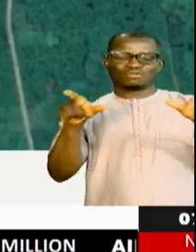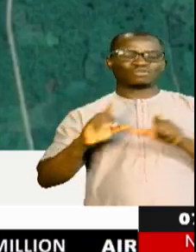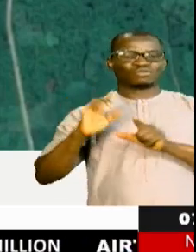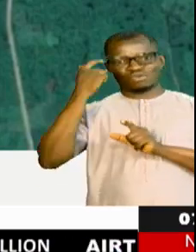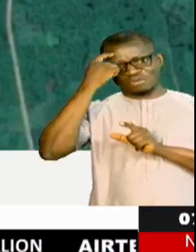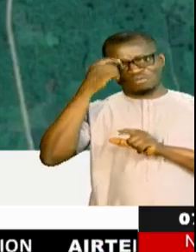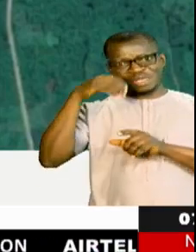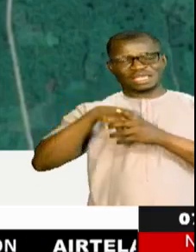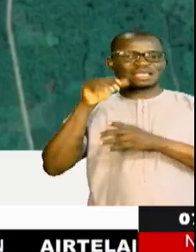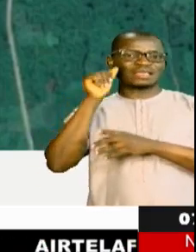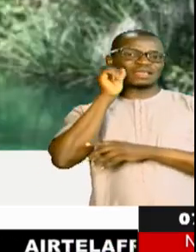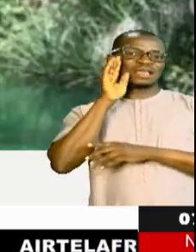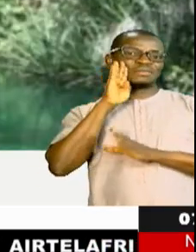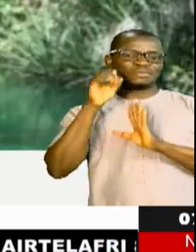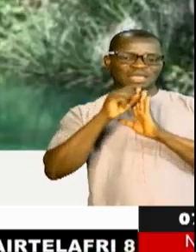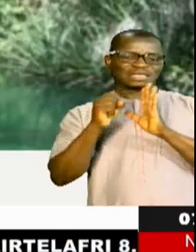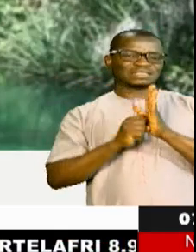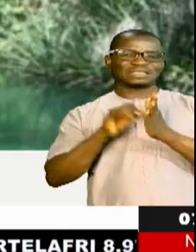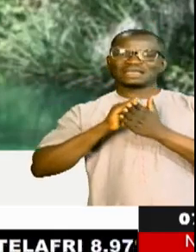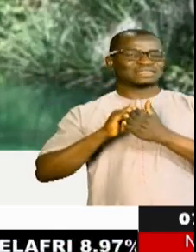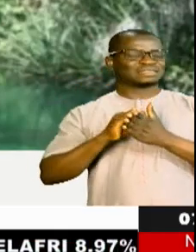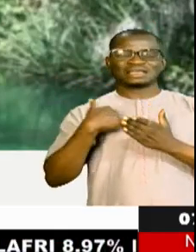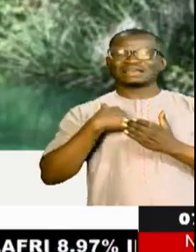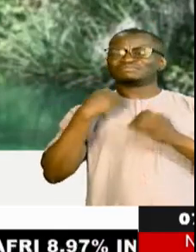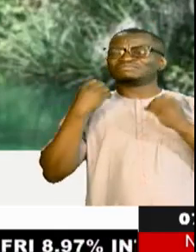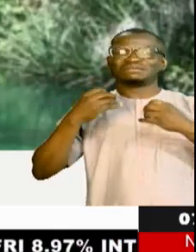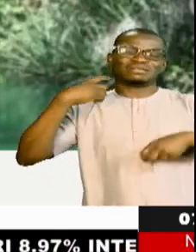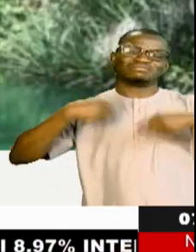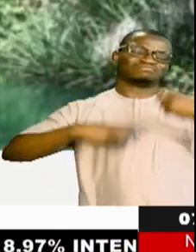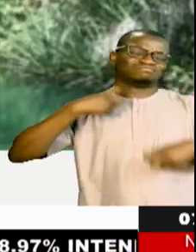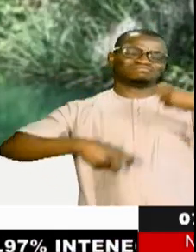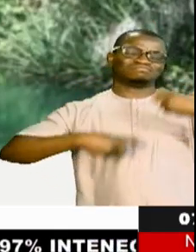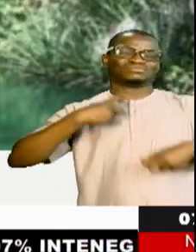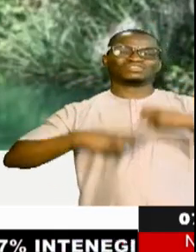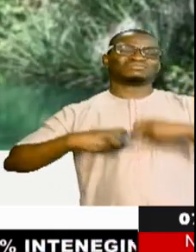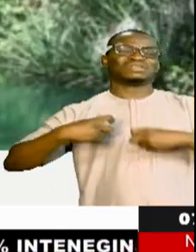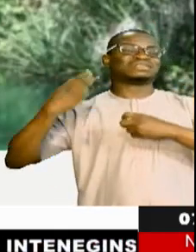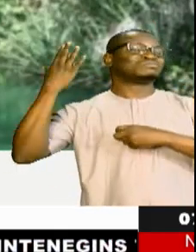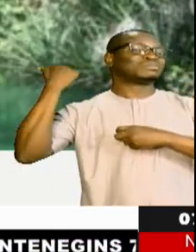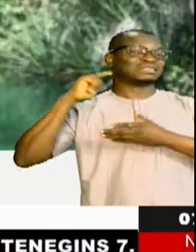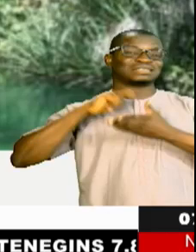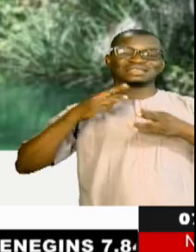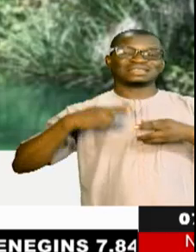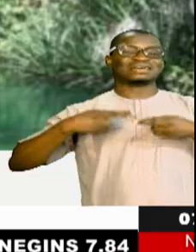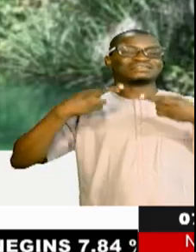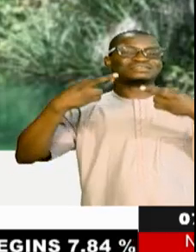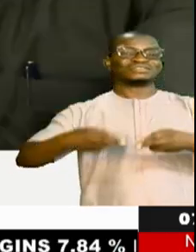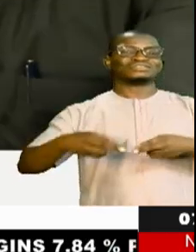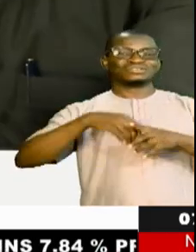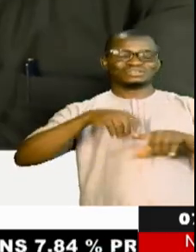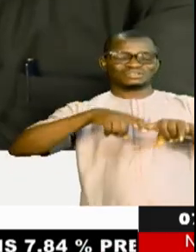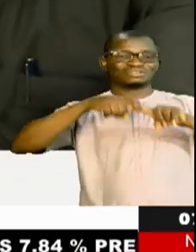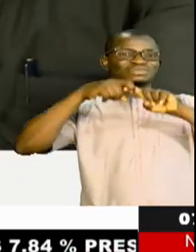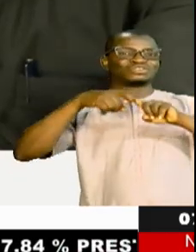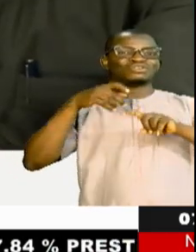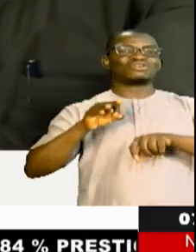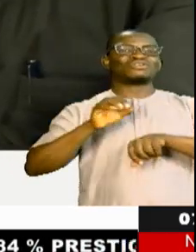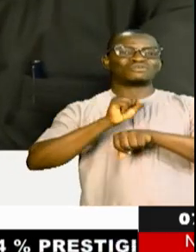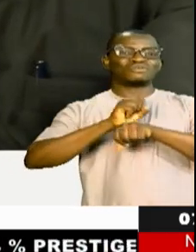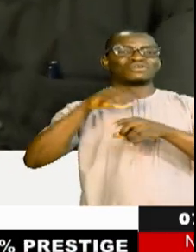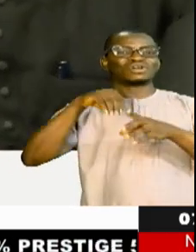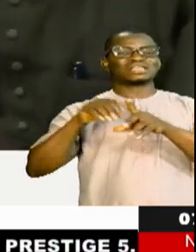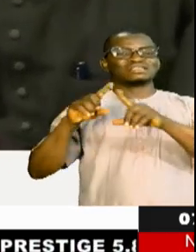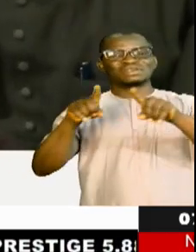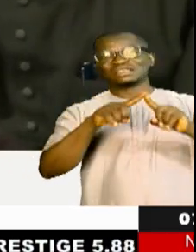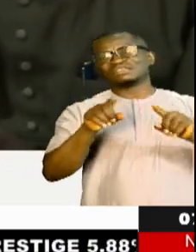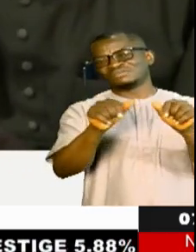is one of the most volatile boundaries with several crises in the past, which resulted in the suspension of work in the tracing and fieldwork by